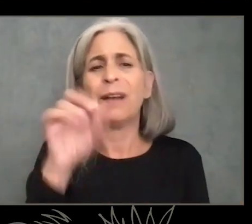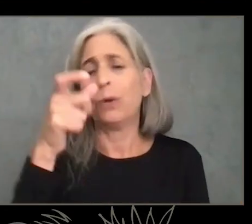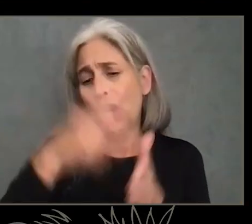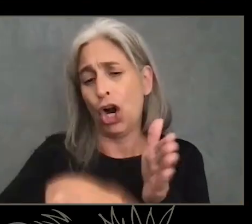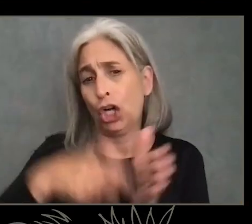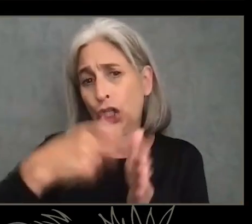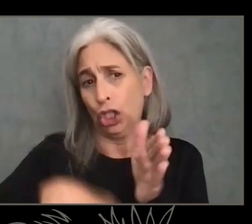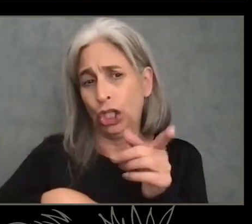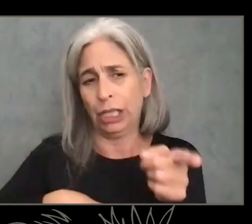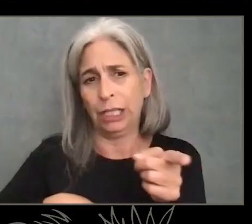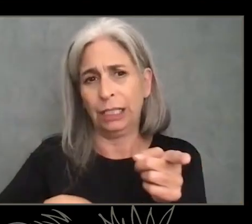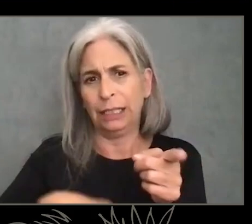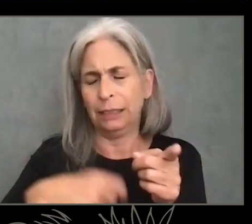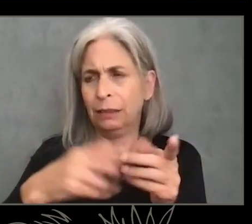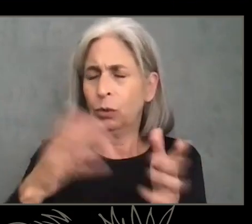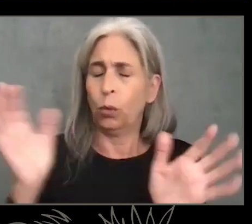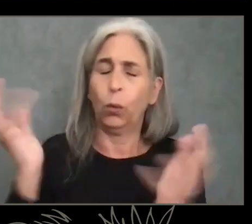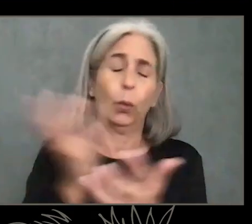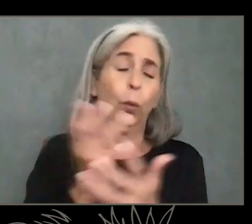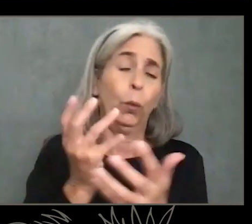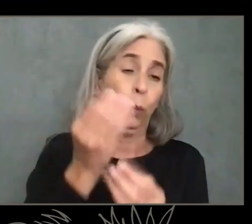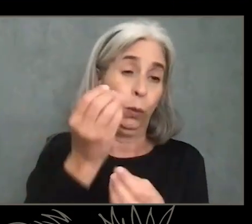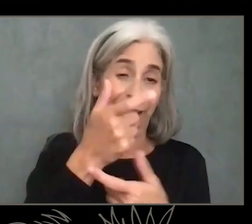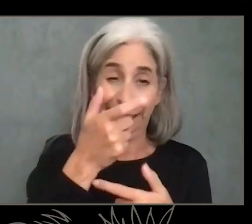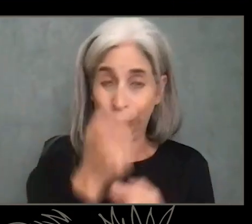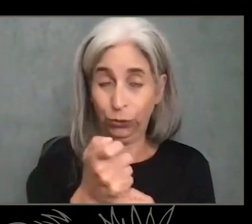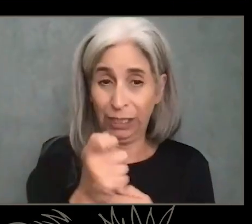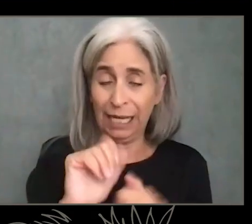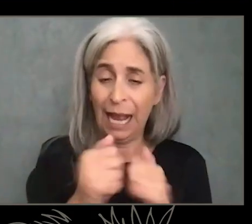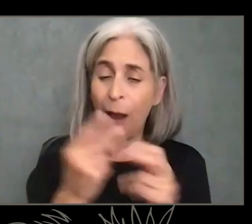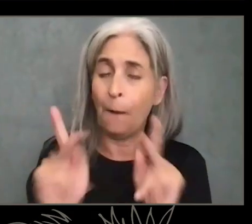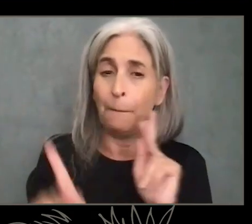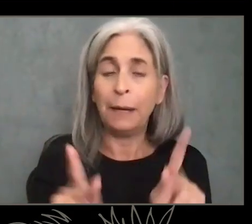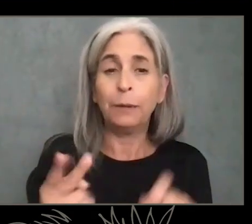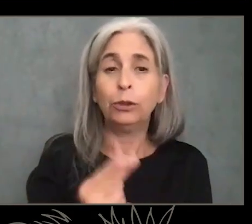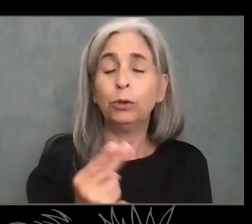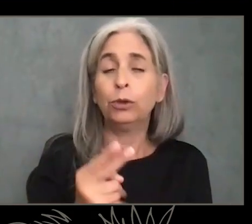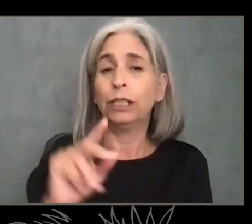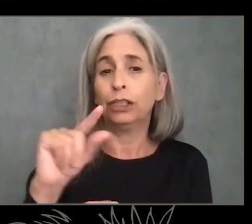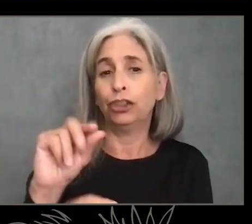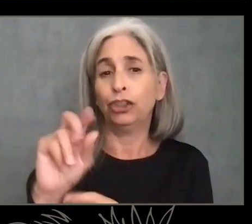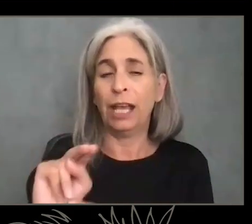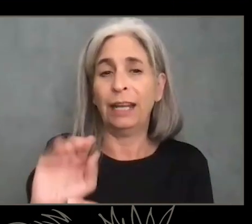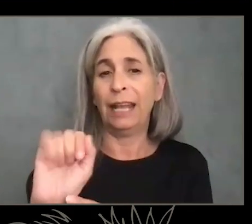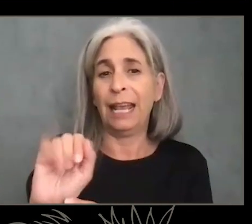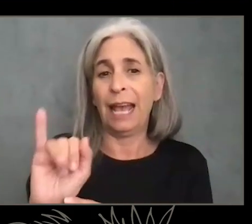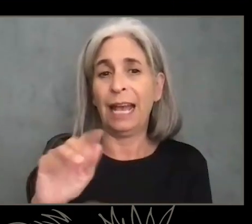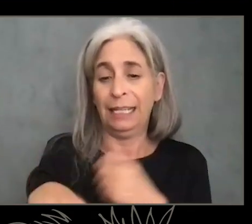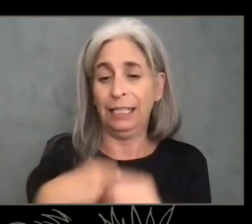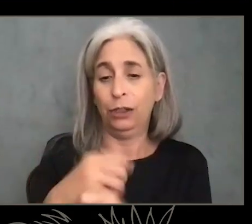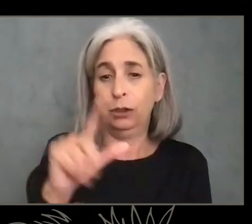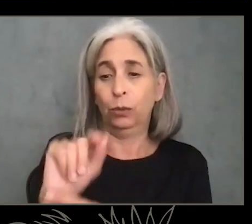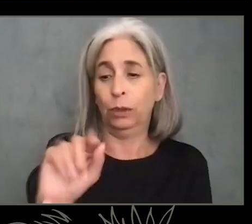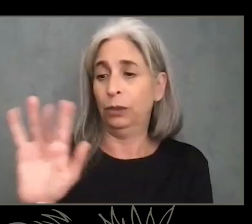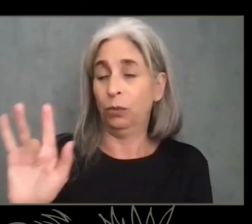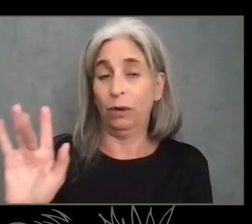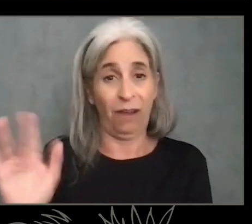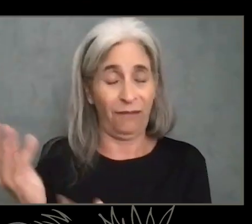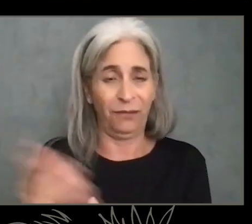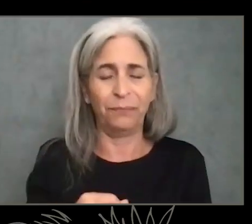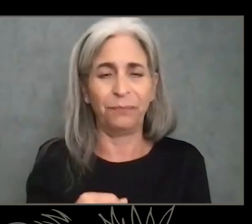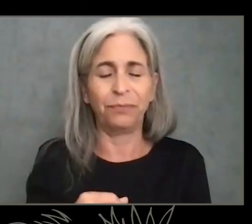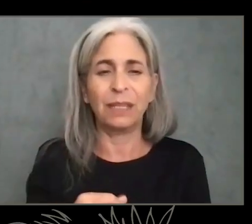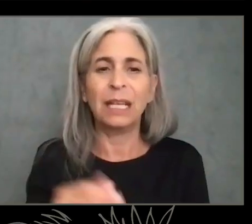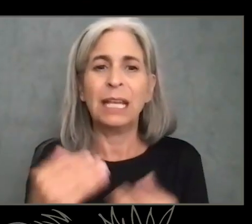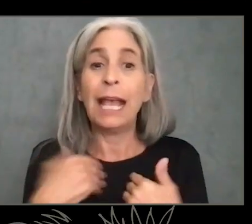article, and it's very insightful about how people are using Gen AI in 2025. And